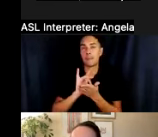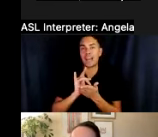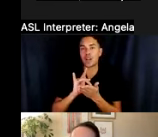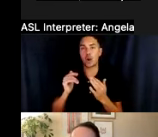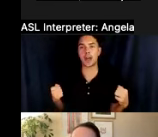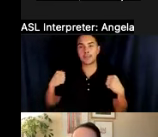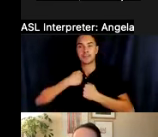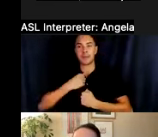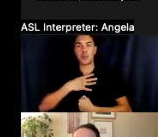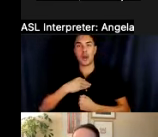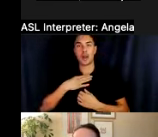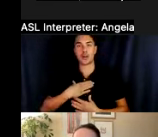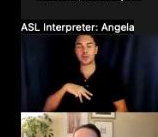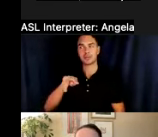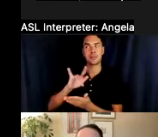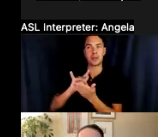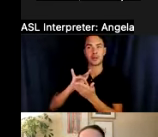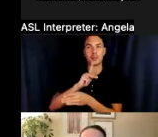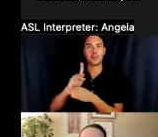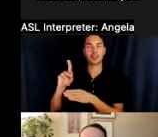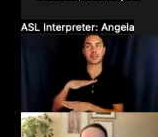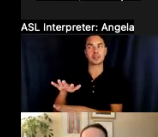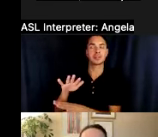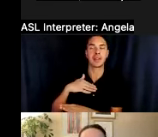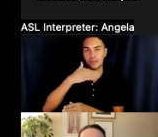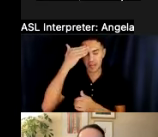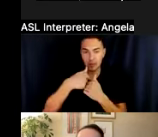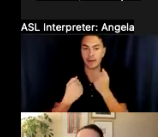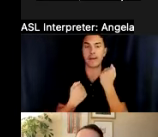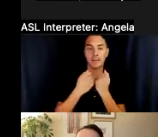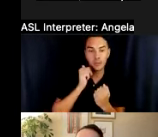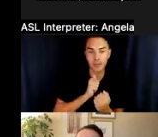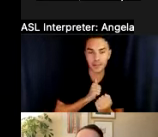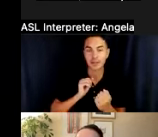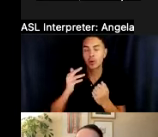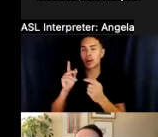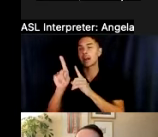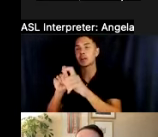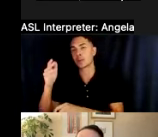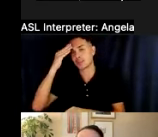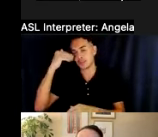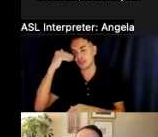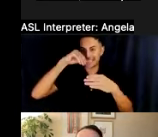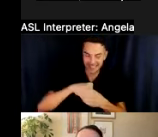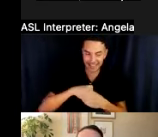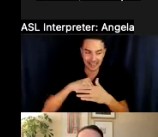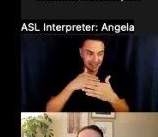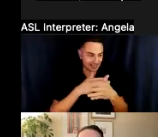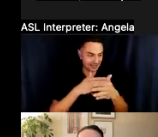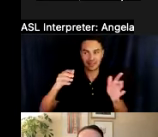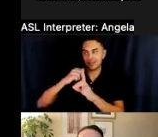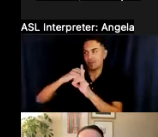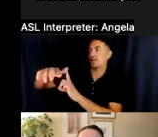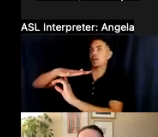professional. And sometimes we forget how to advocate for ourselves or how to ask questions just because we're in that